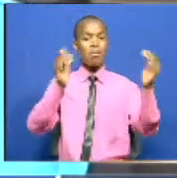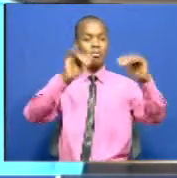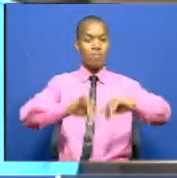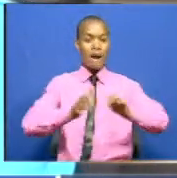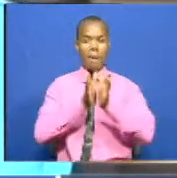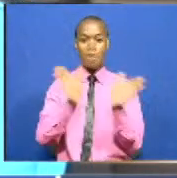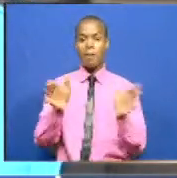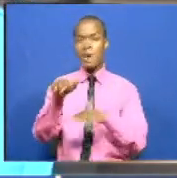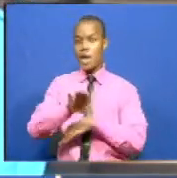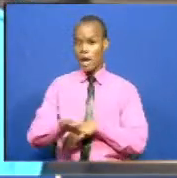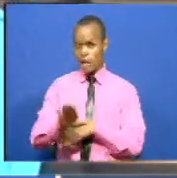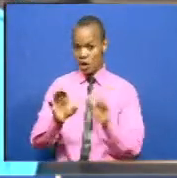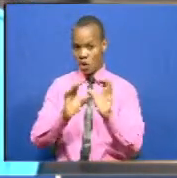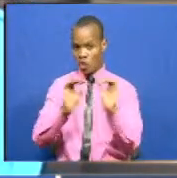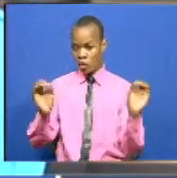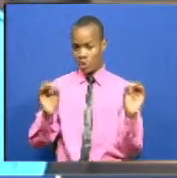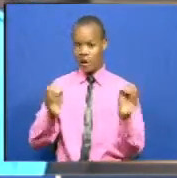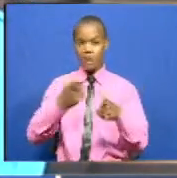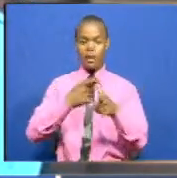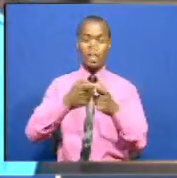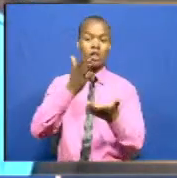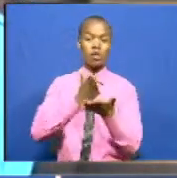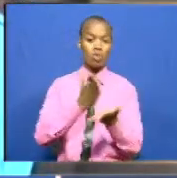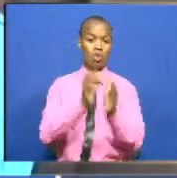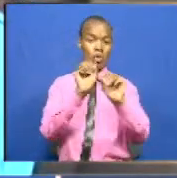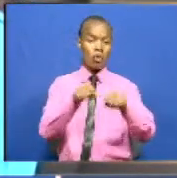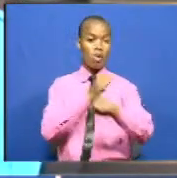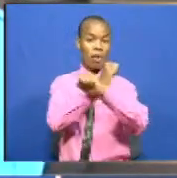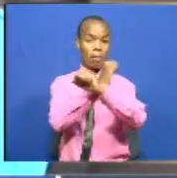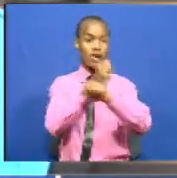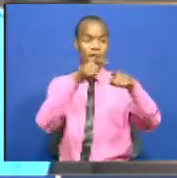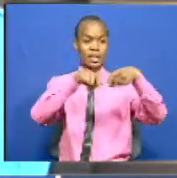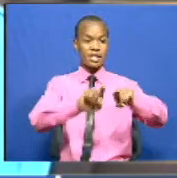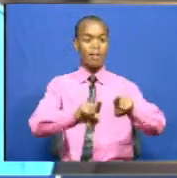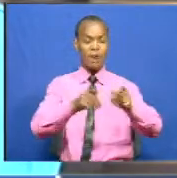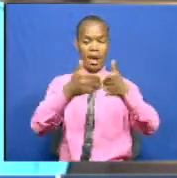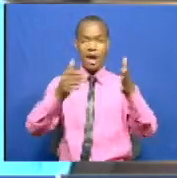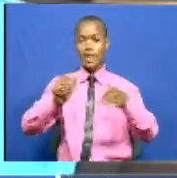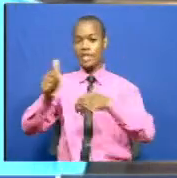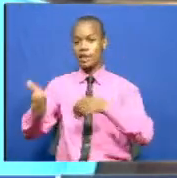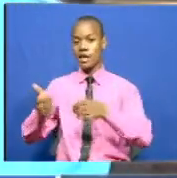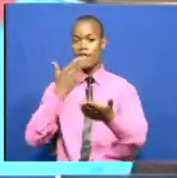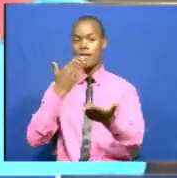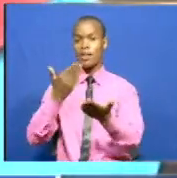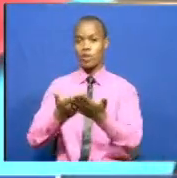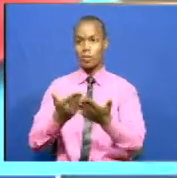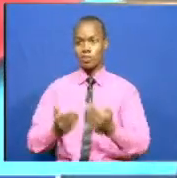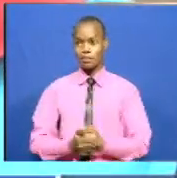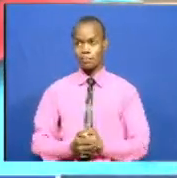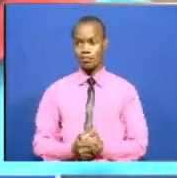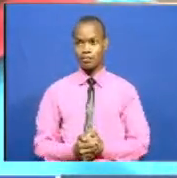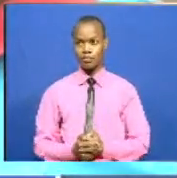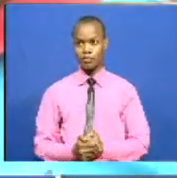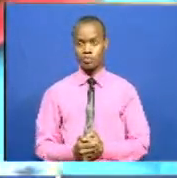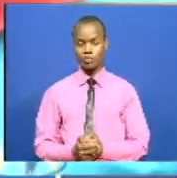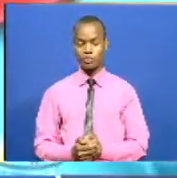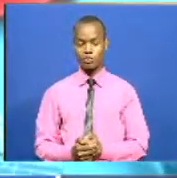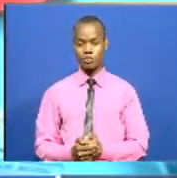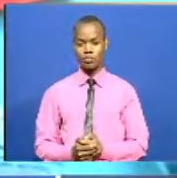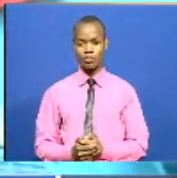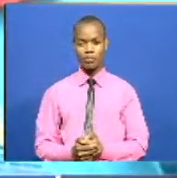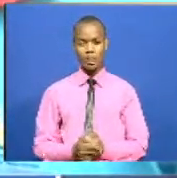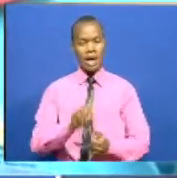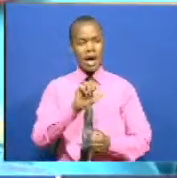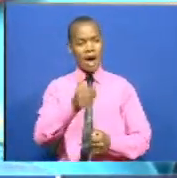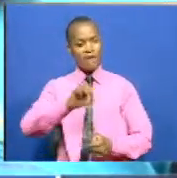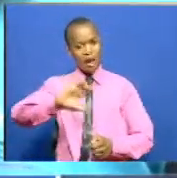case they are able to prevent themselves or they can be able to stop the transmission to the other members of the community. Thank you. How soon are we likely to have this in other